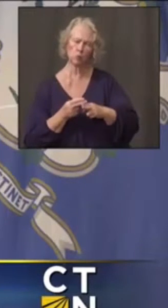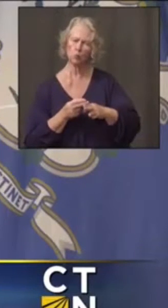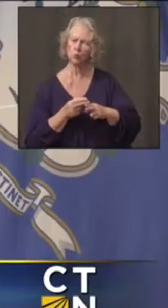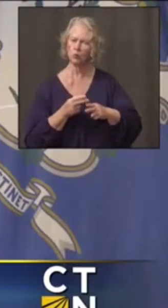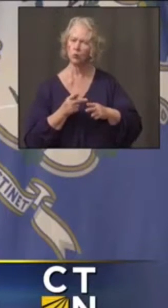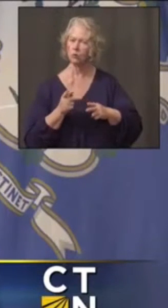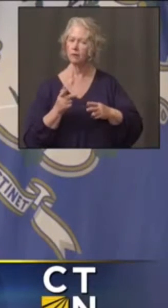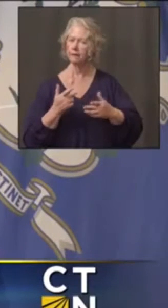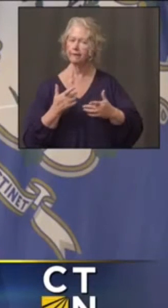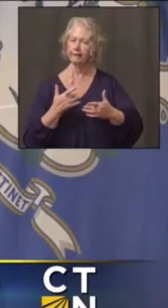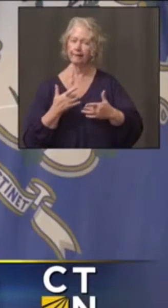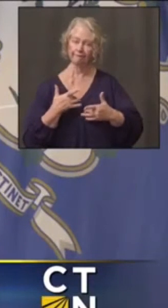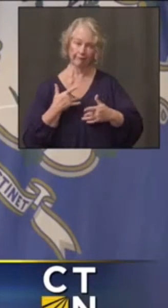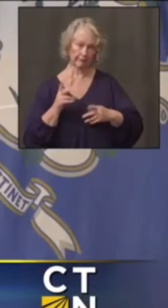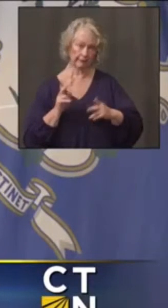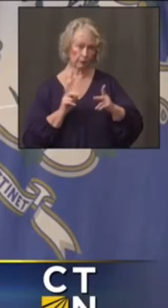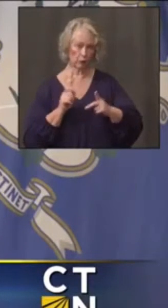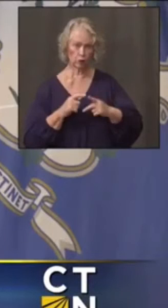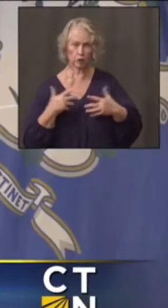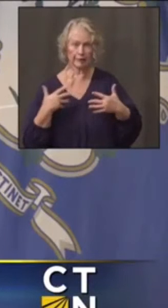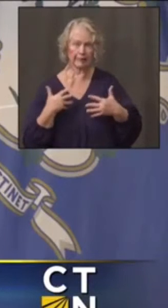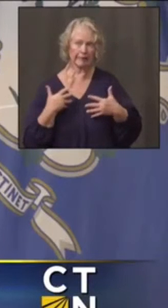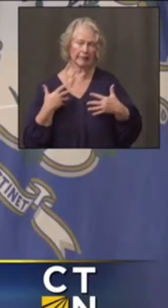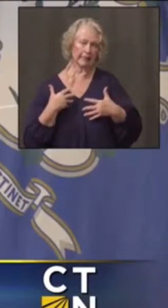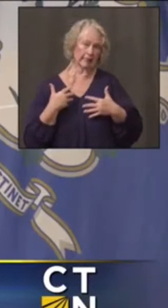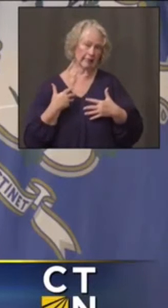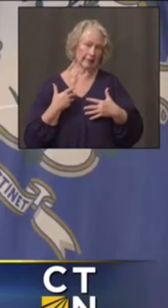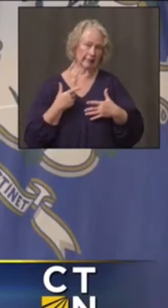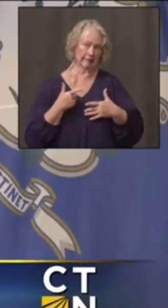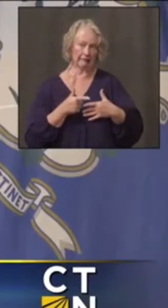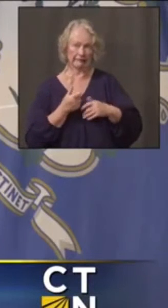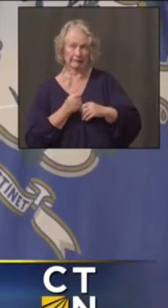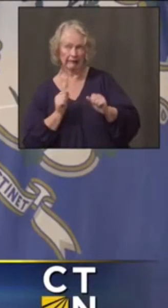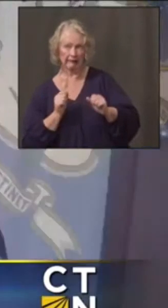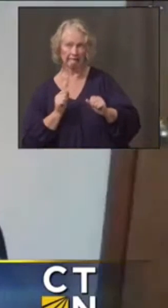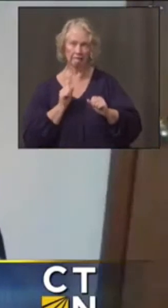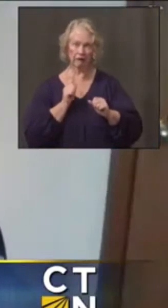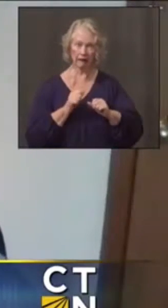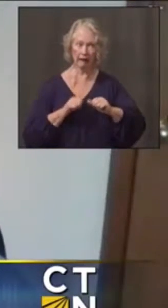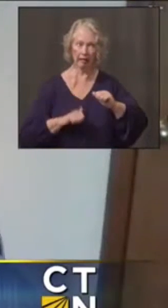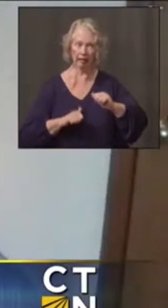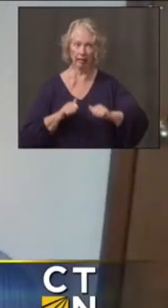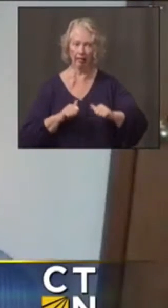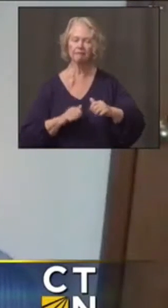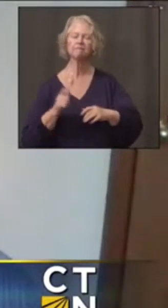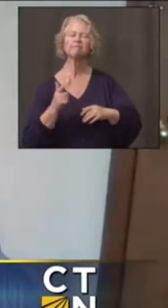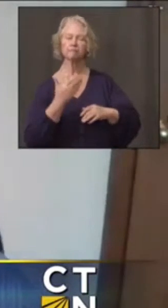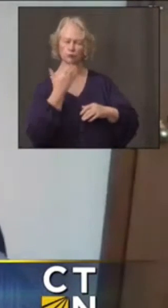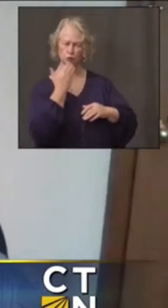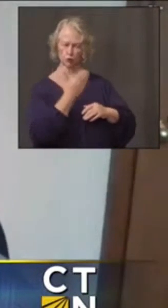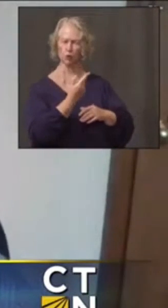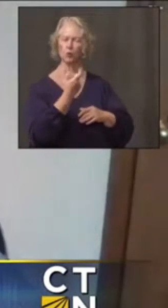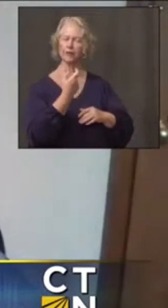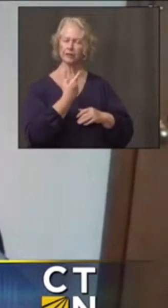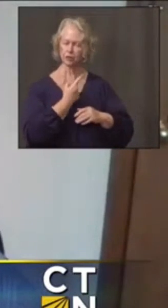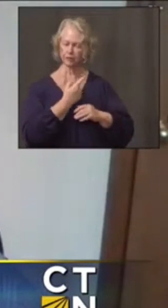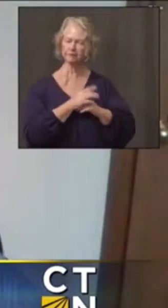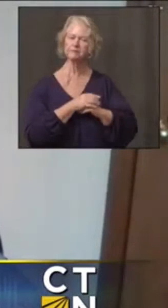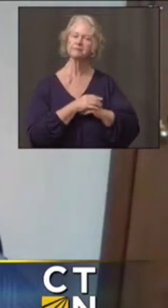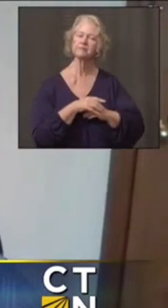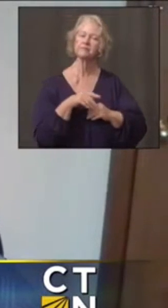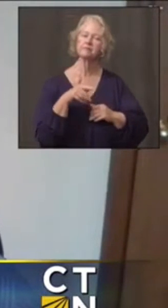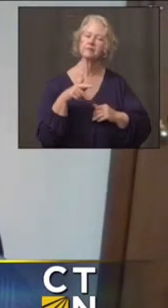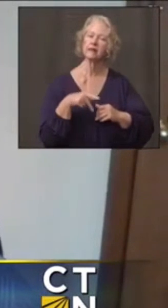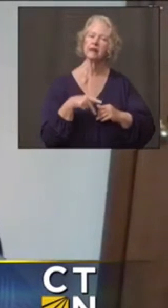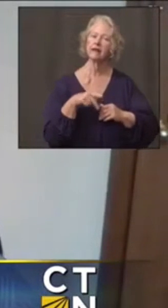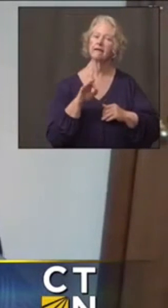compromises people should worry about in terms of safety? Yeah, it's a great great question. Pfizer